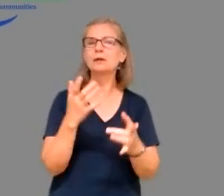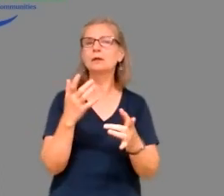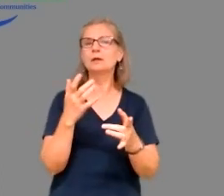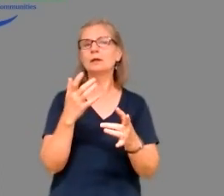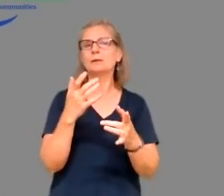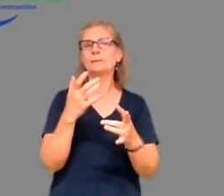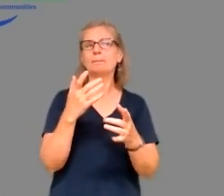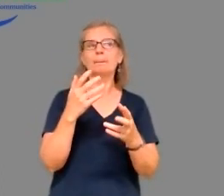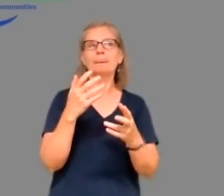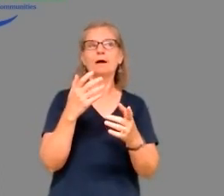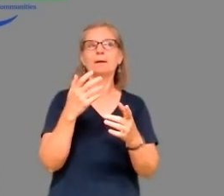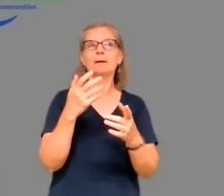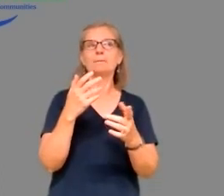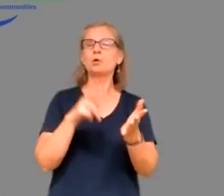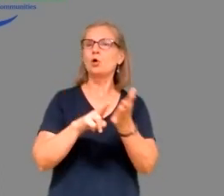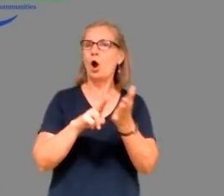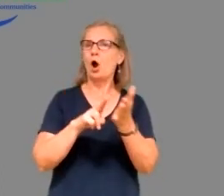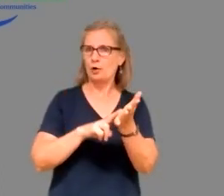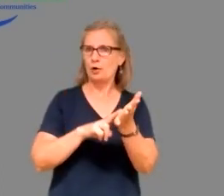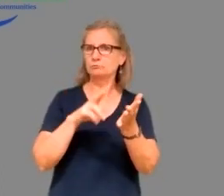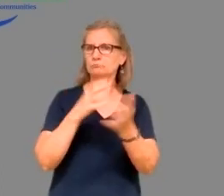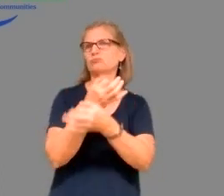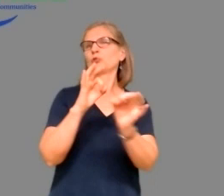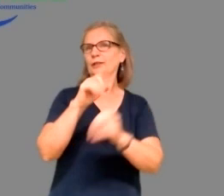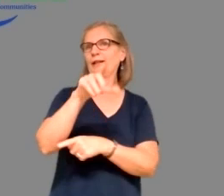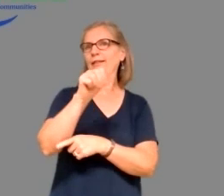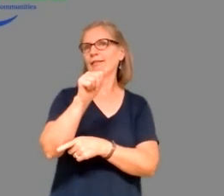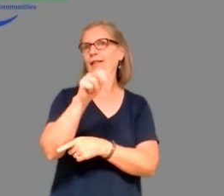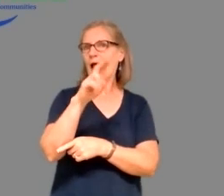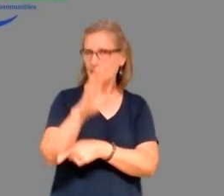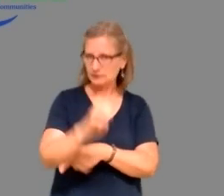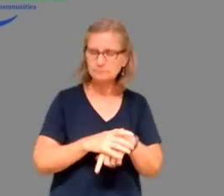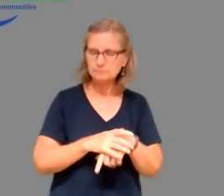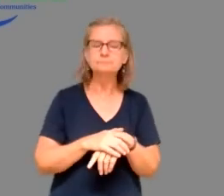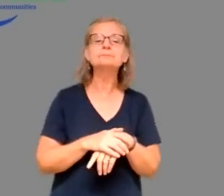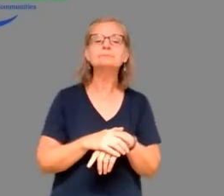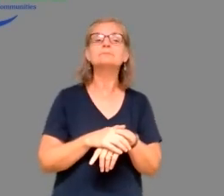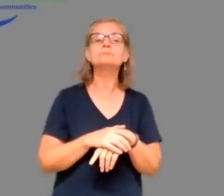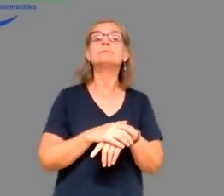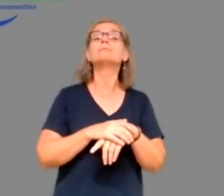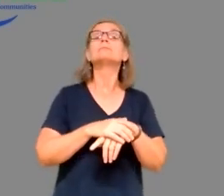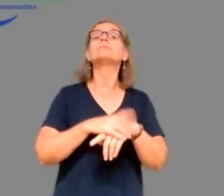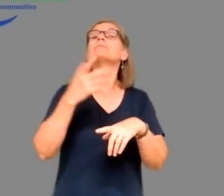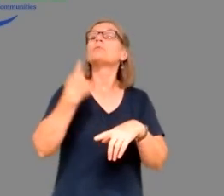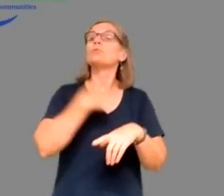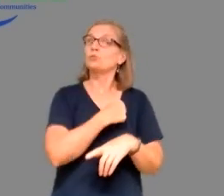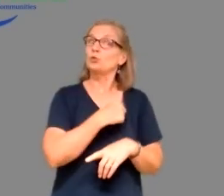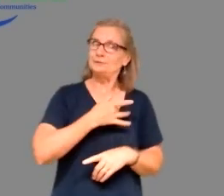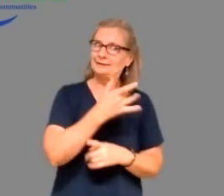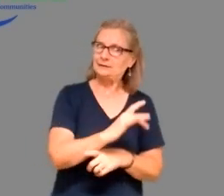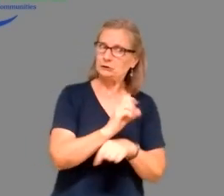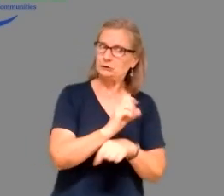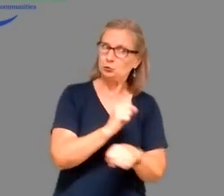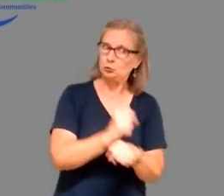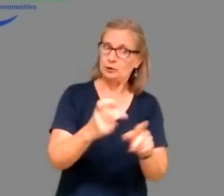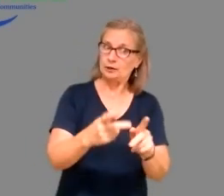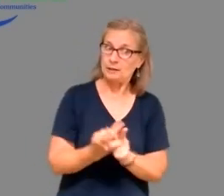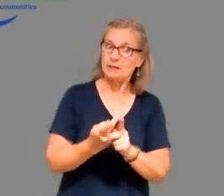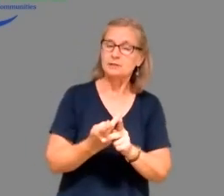patients and are not sure how to obtain it because the places we work often provide PPE only for employees.